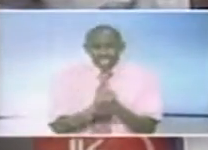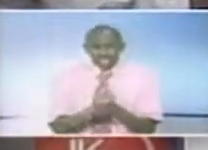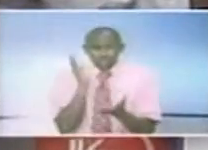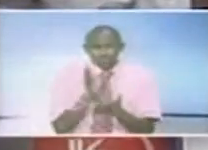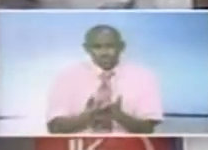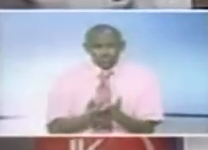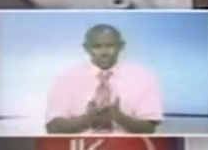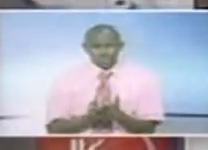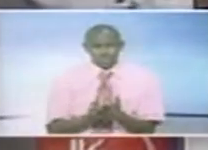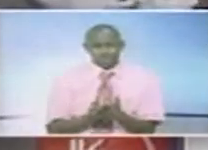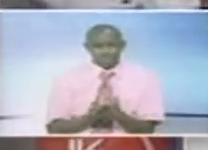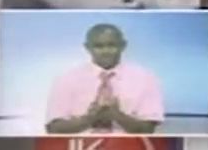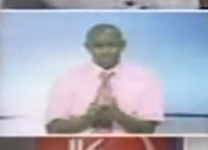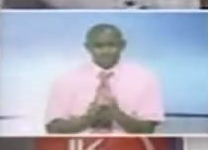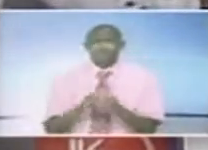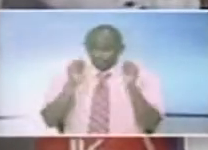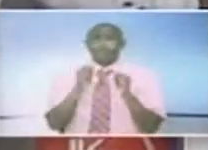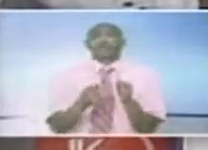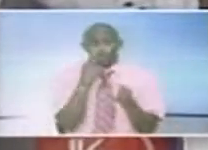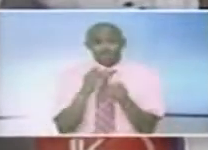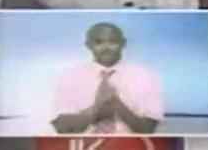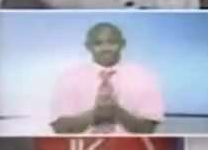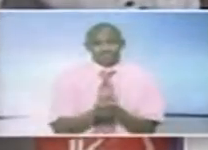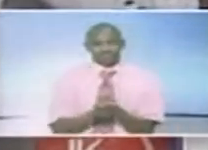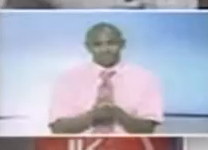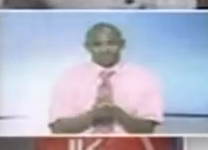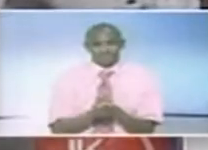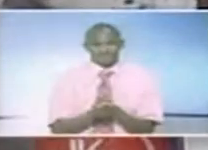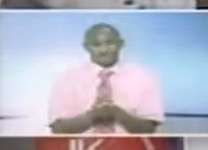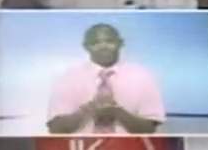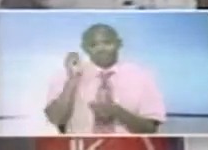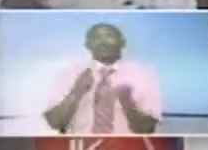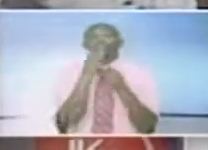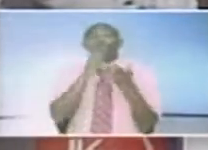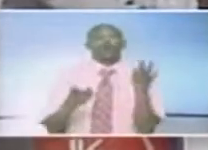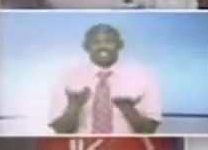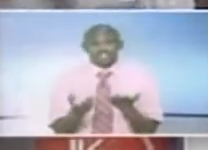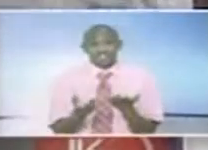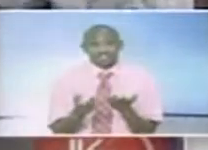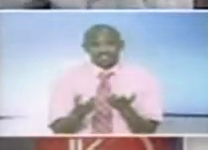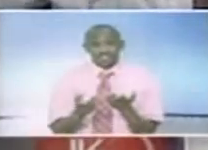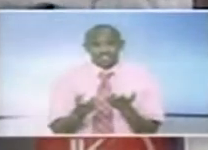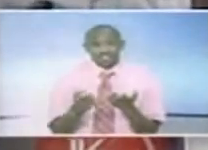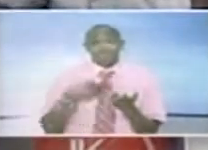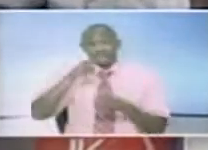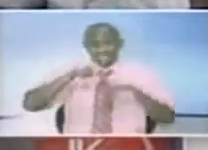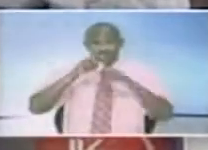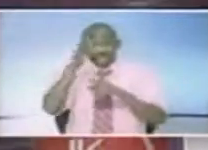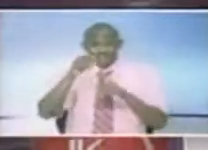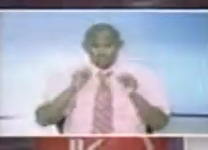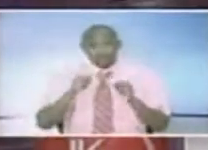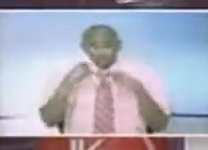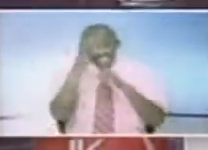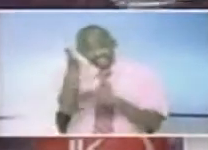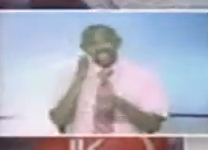On. I can cook. I can. What do you cook? What? They have a restaurant here. Can we try